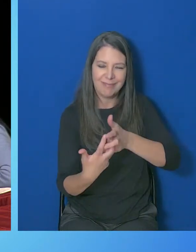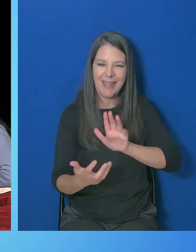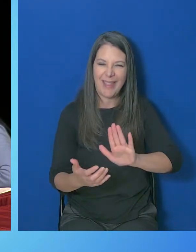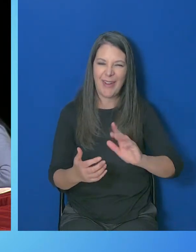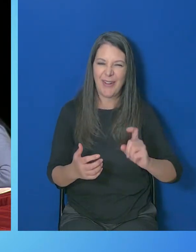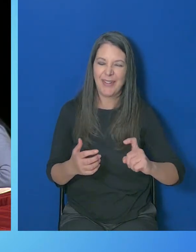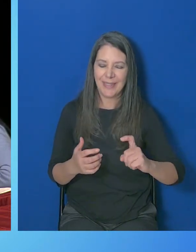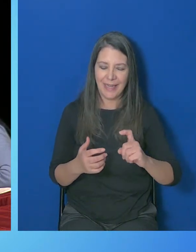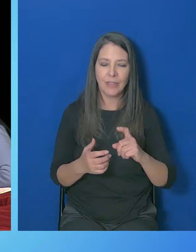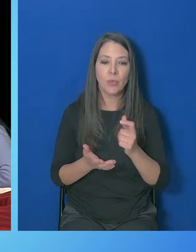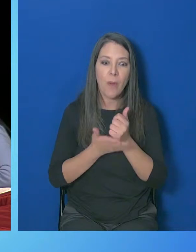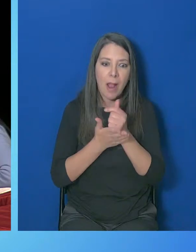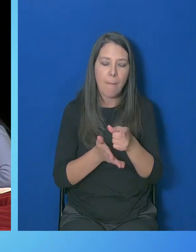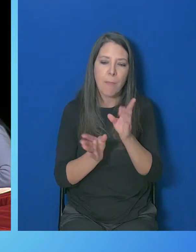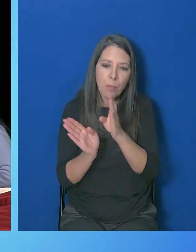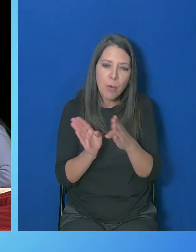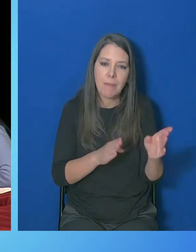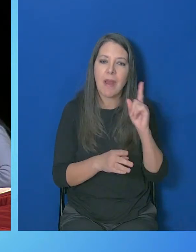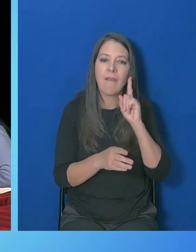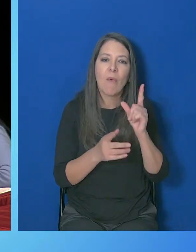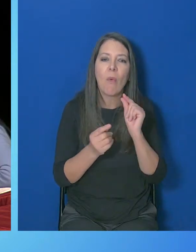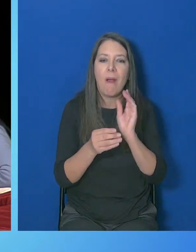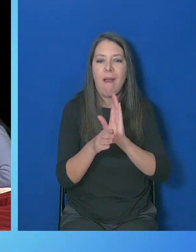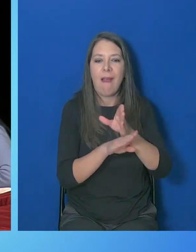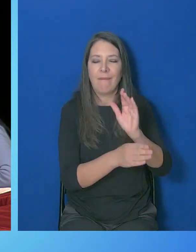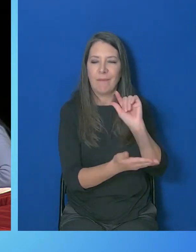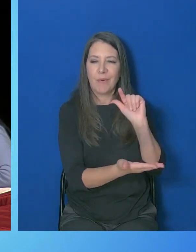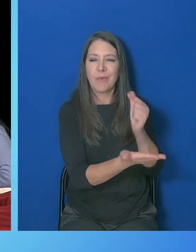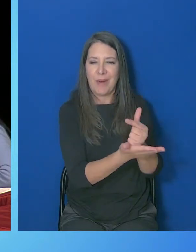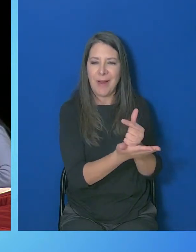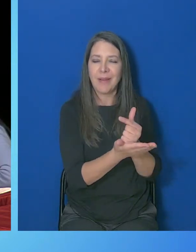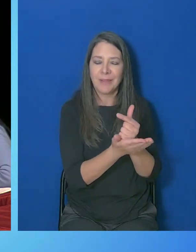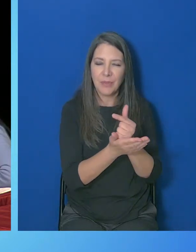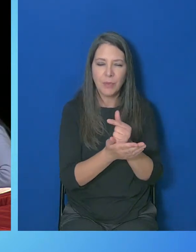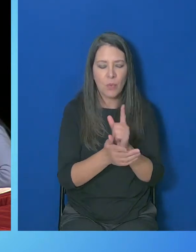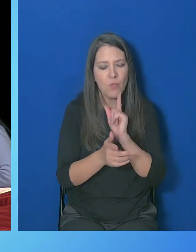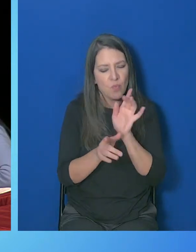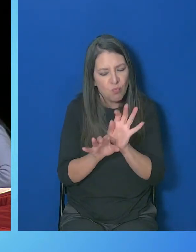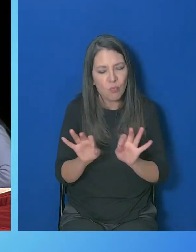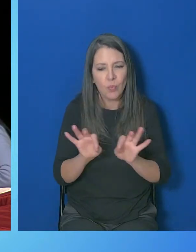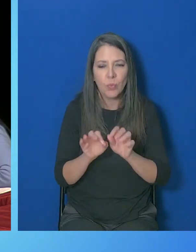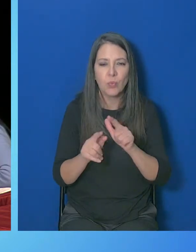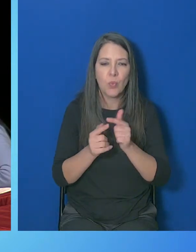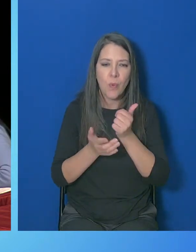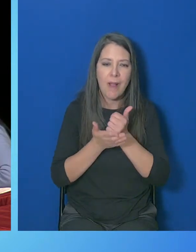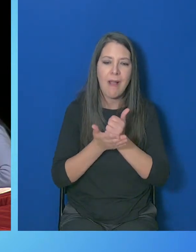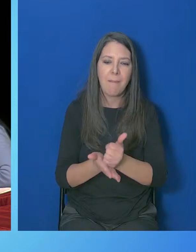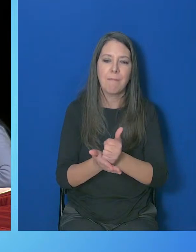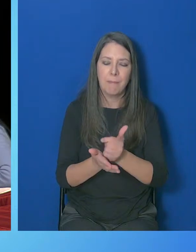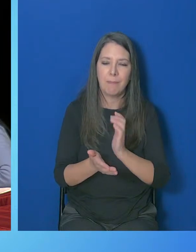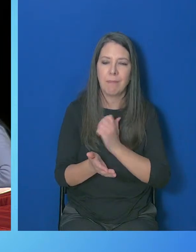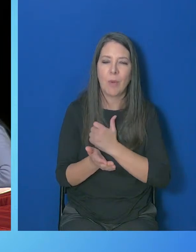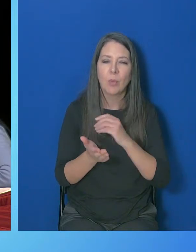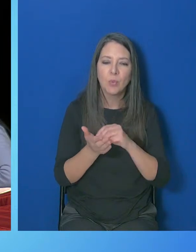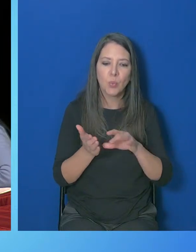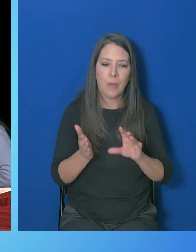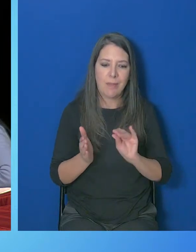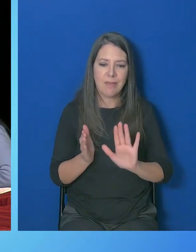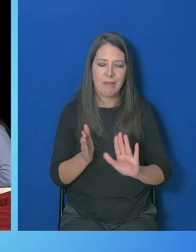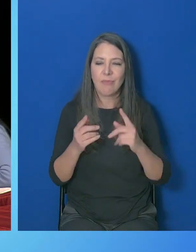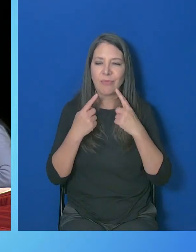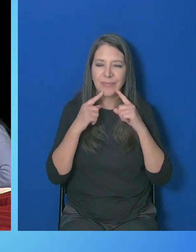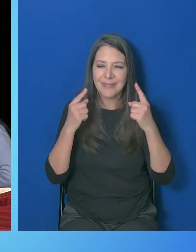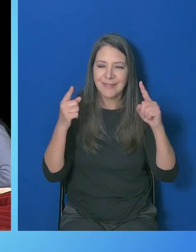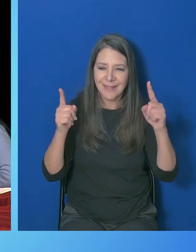life after graduation. It's critical to setting them up for success. I'm excited to